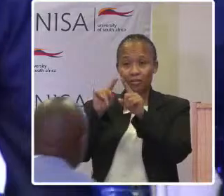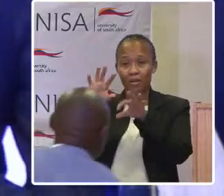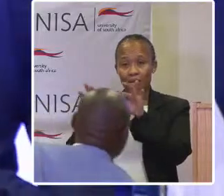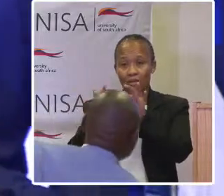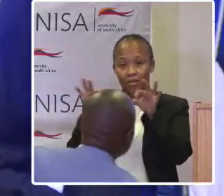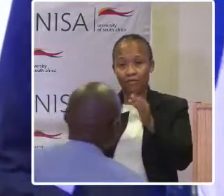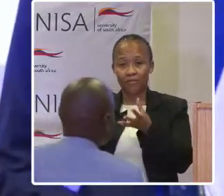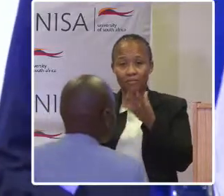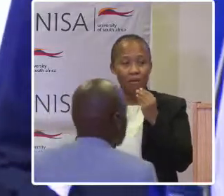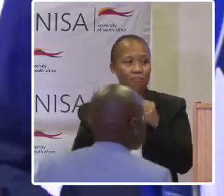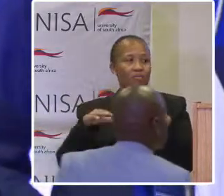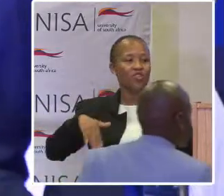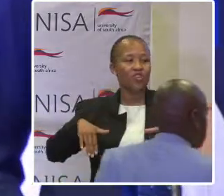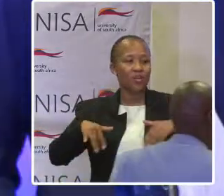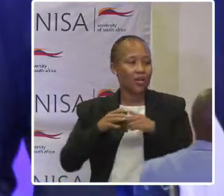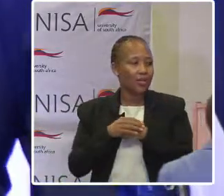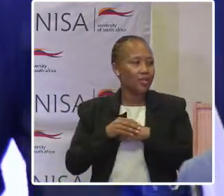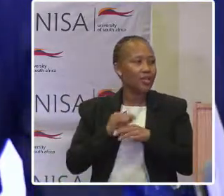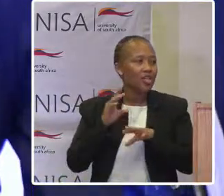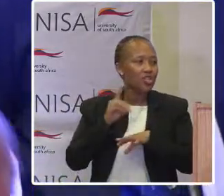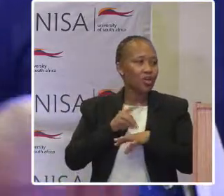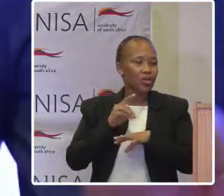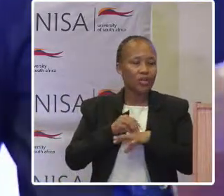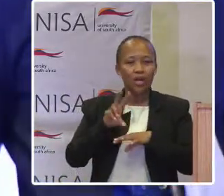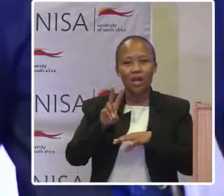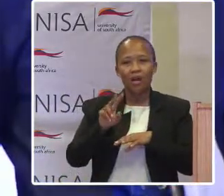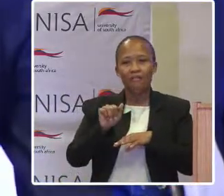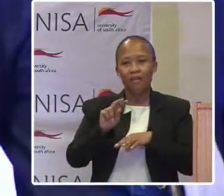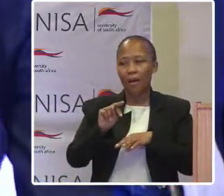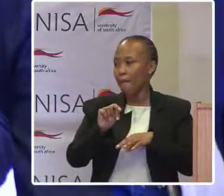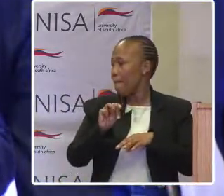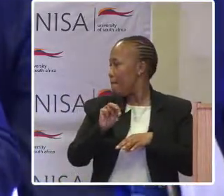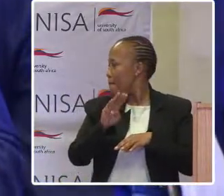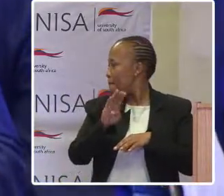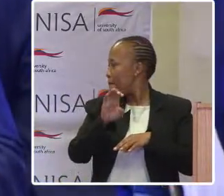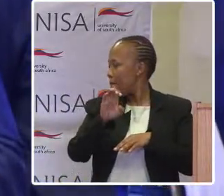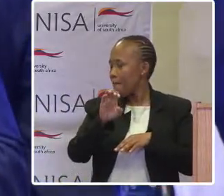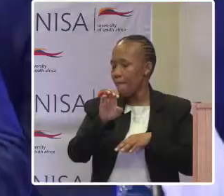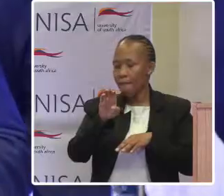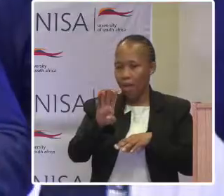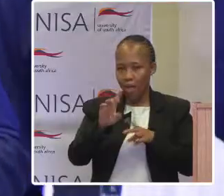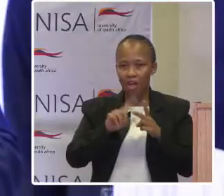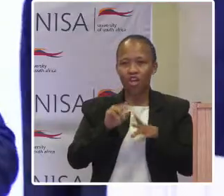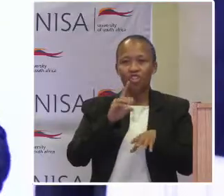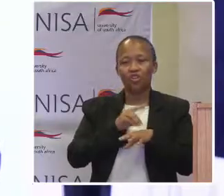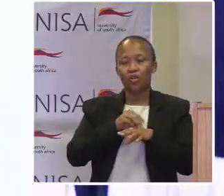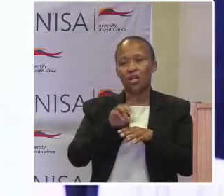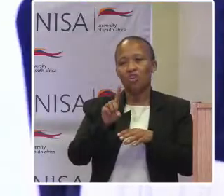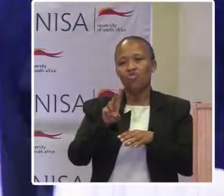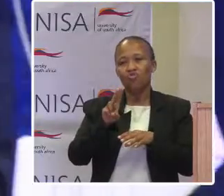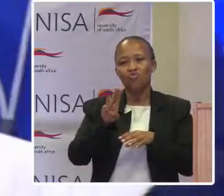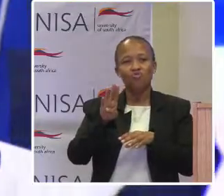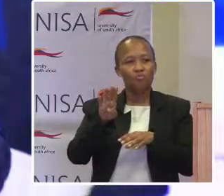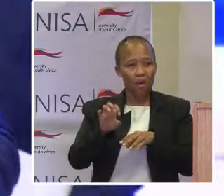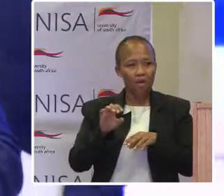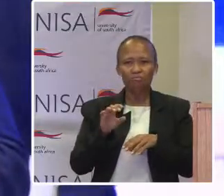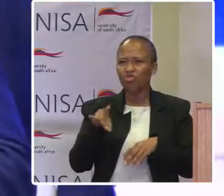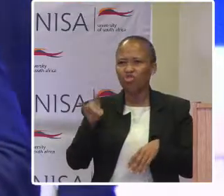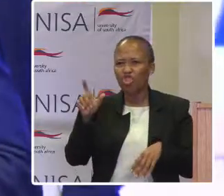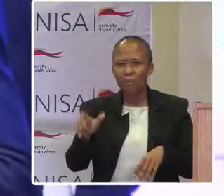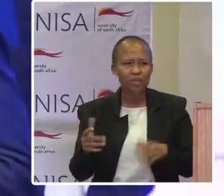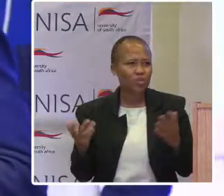Vambe, to the podium, please. Dr. Nadia, Dr. Ntuli, and where's my chairperson?